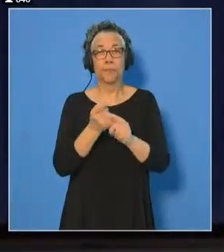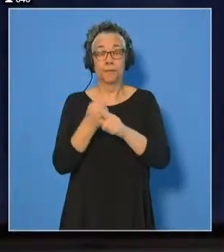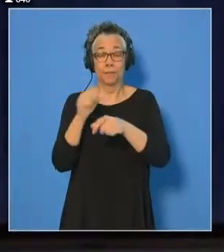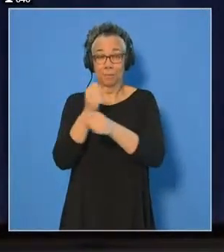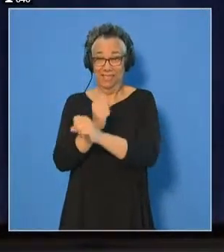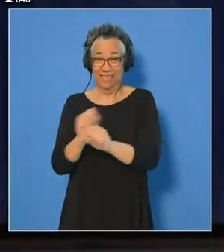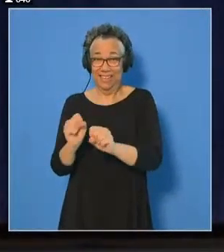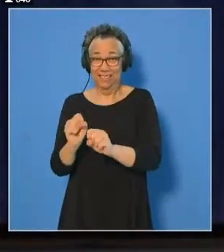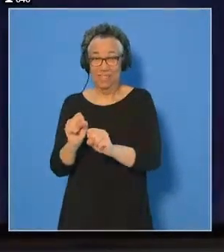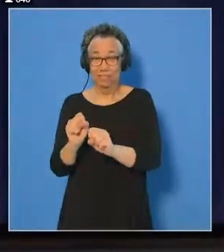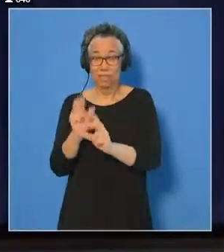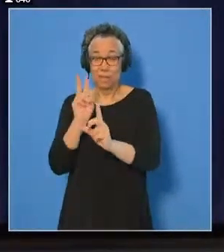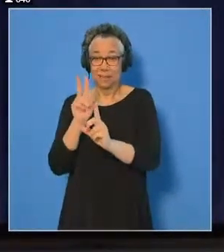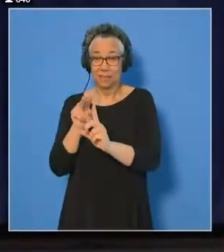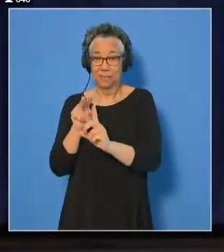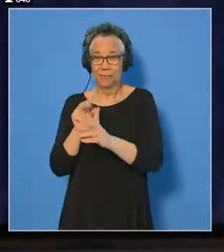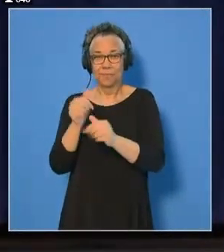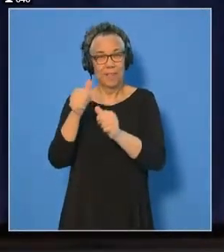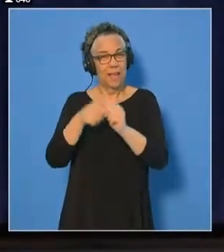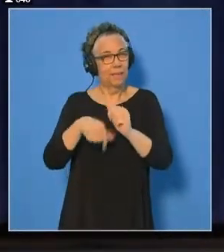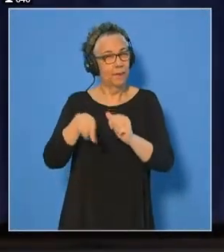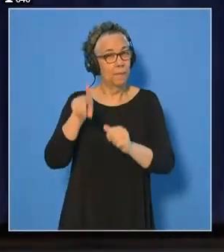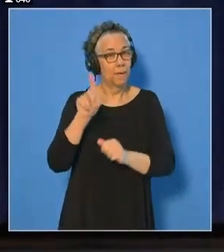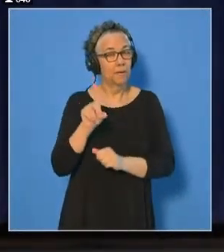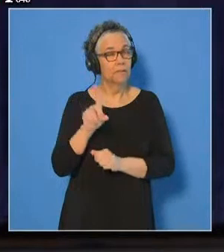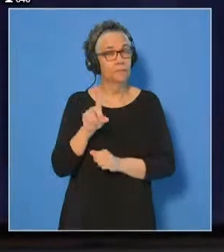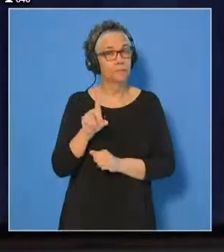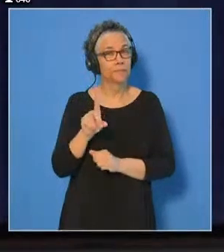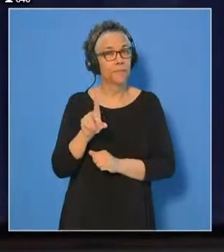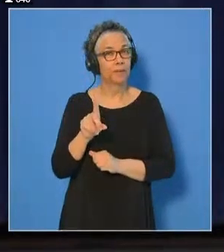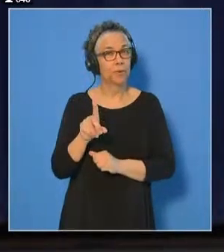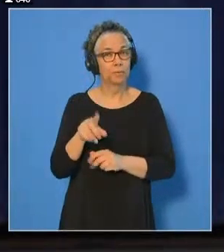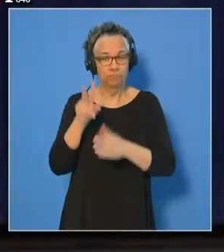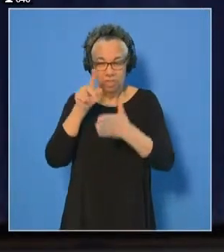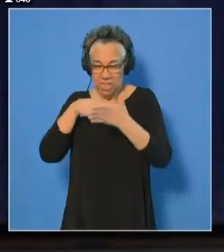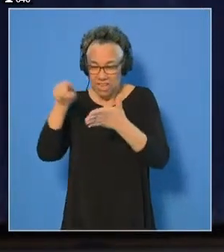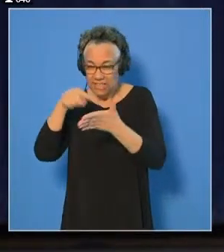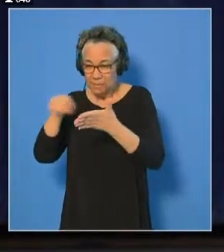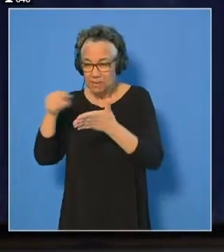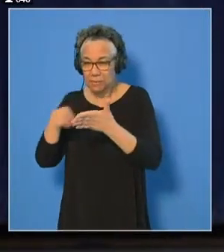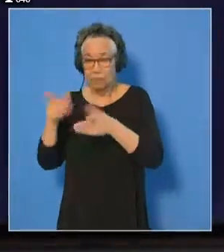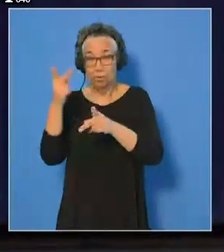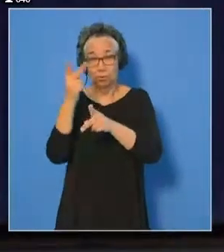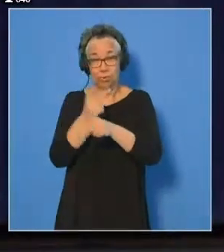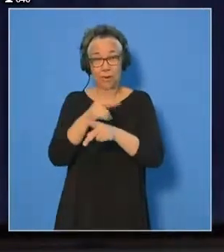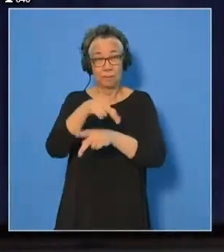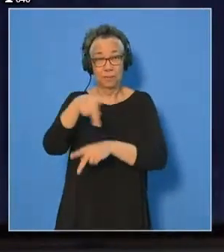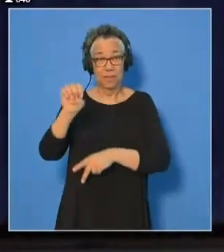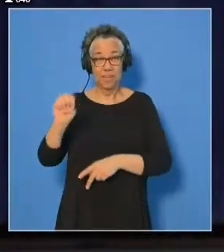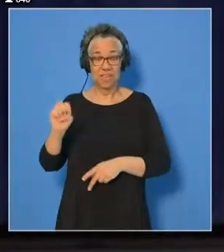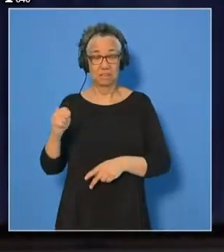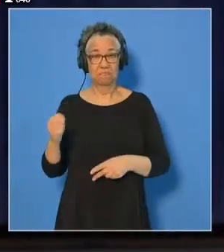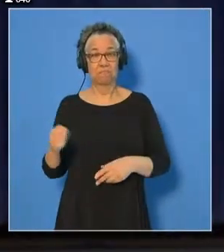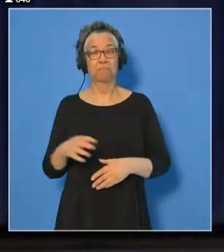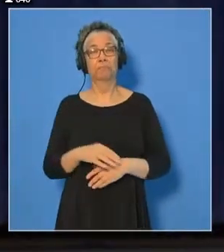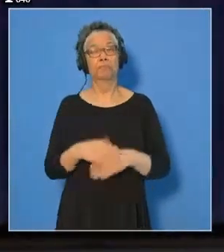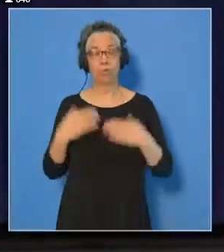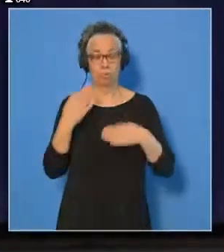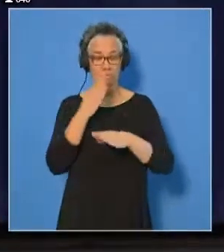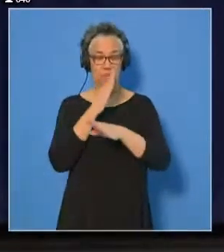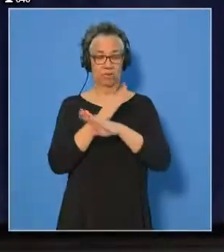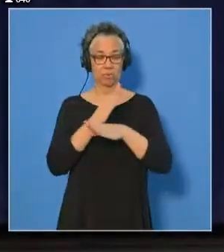point, each officer conducting inspections will have on the appropriate personal protection equipment, or